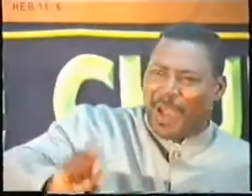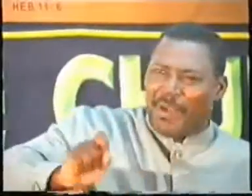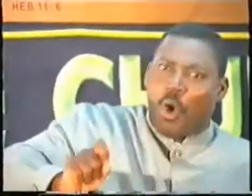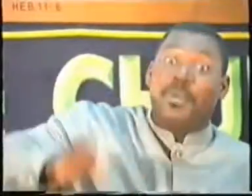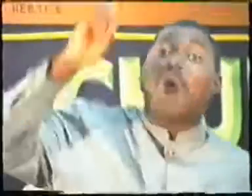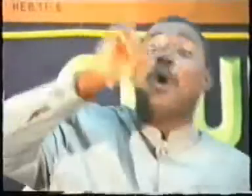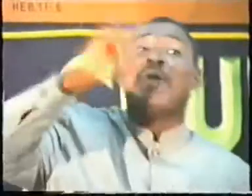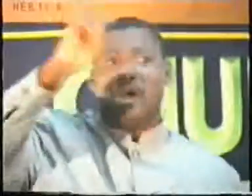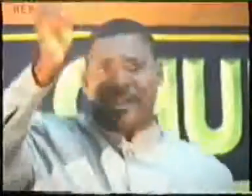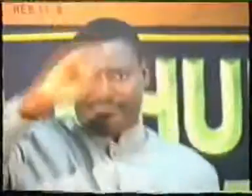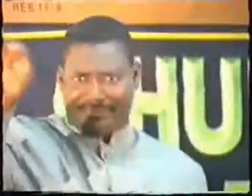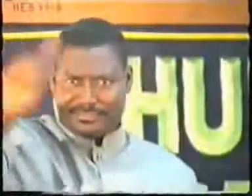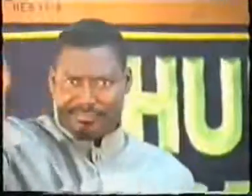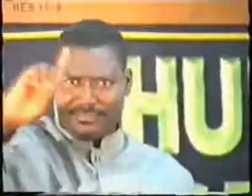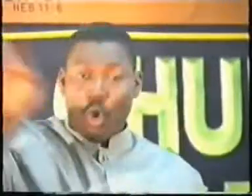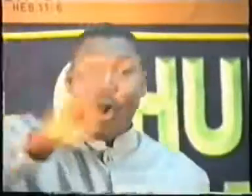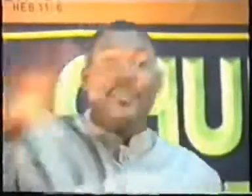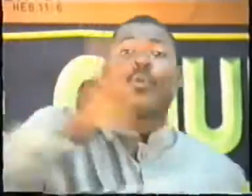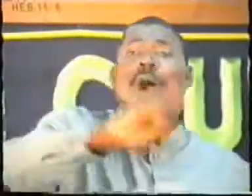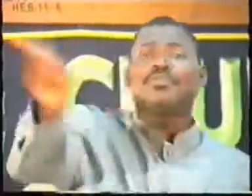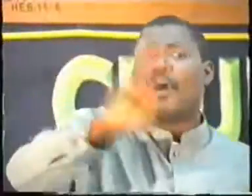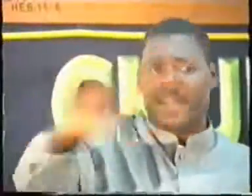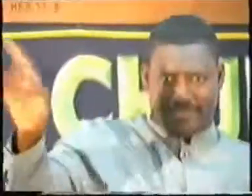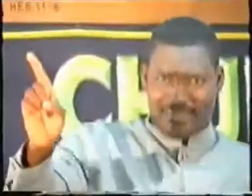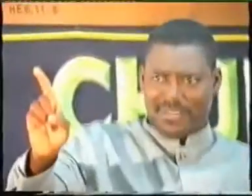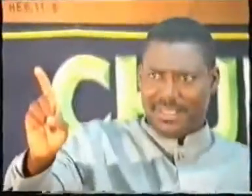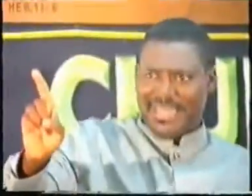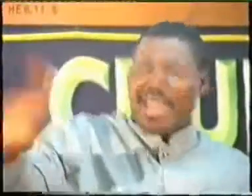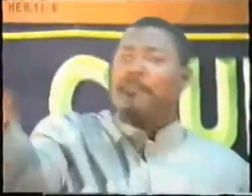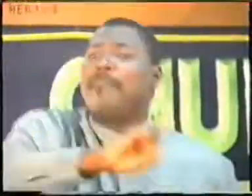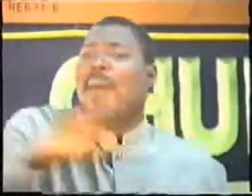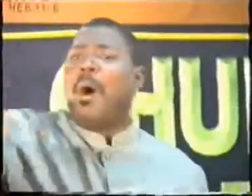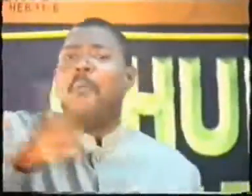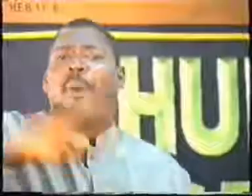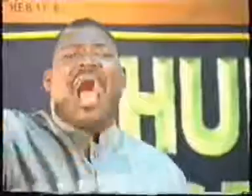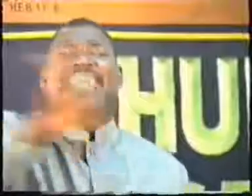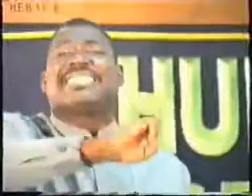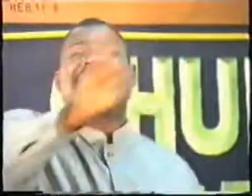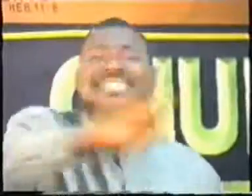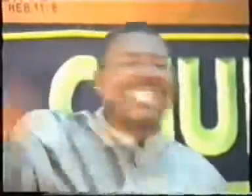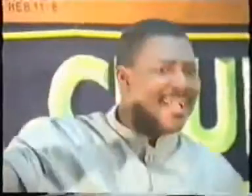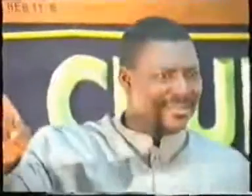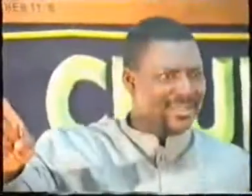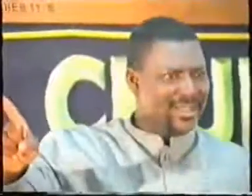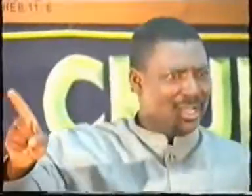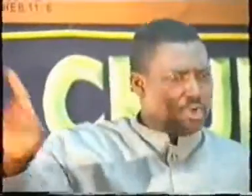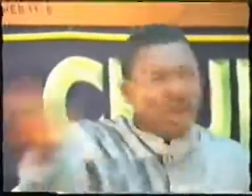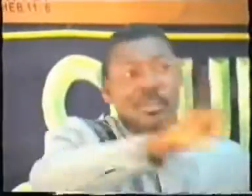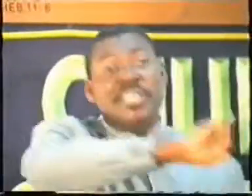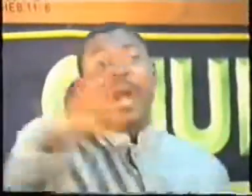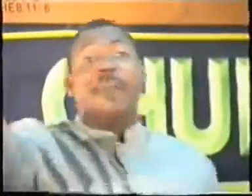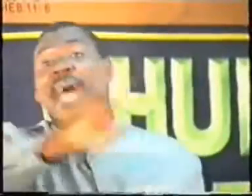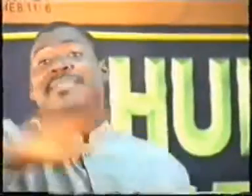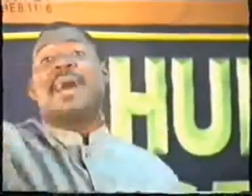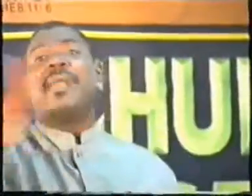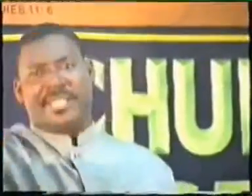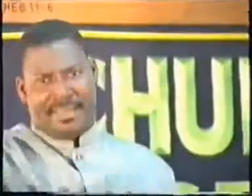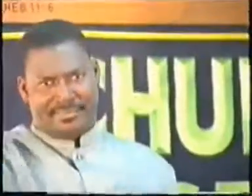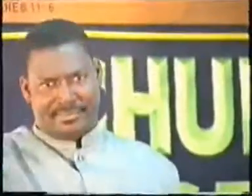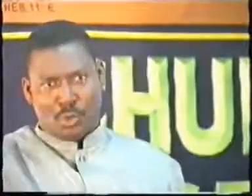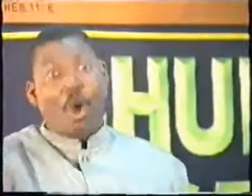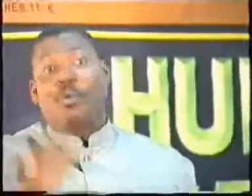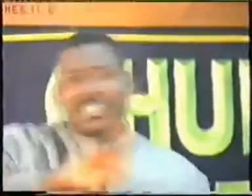send you panel, or be crowned on class or it. Obi nkwa sore na bra ba wo bo achiachia kro ni mu nyina obi enim se na